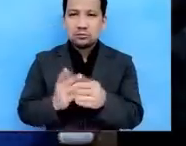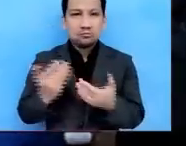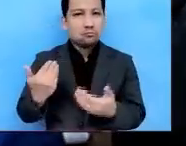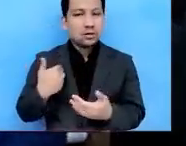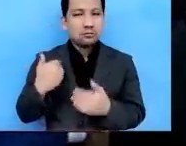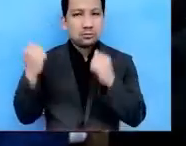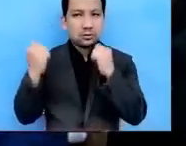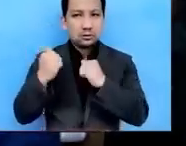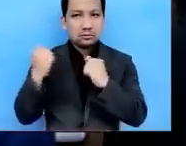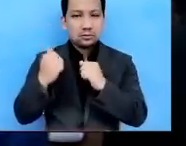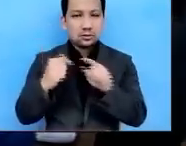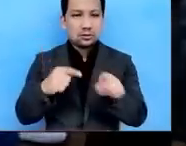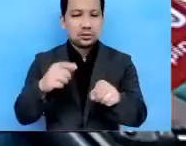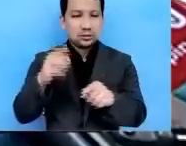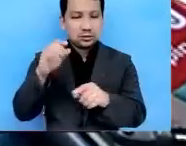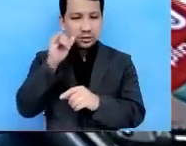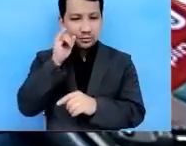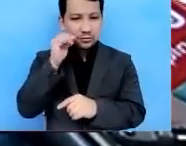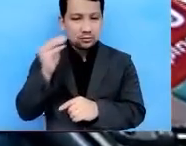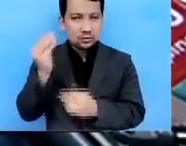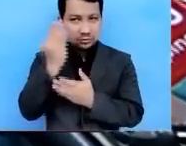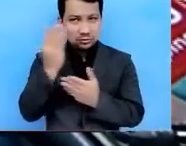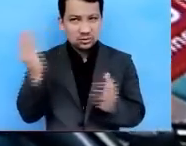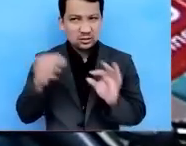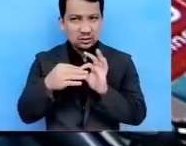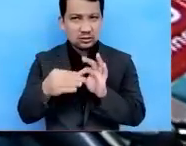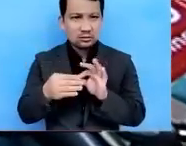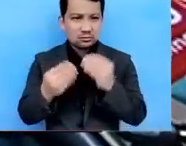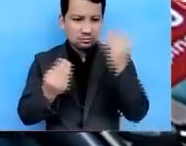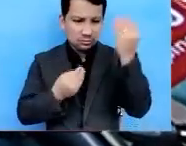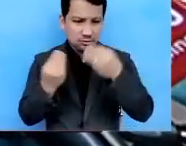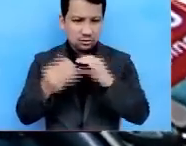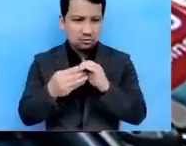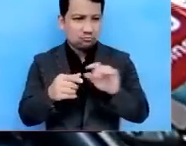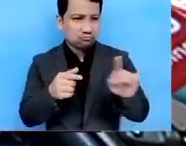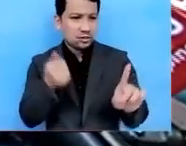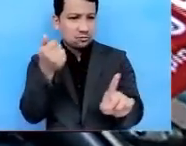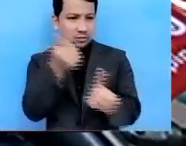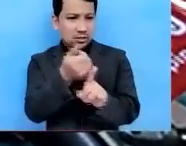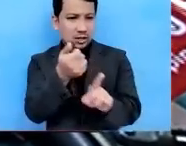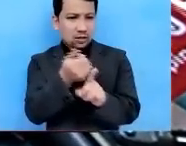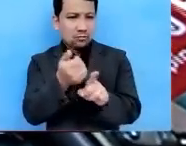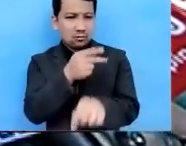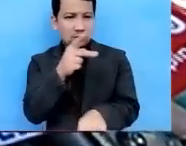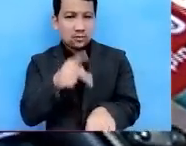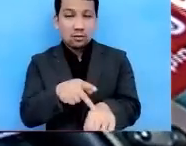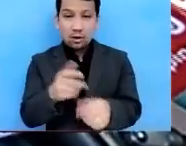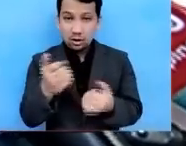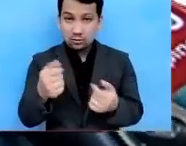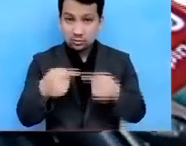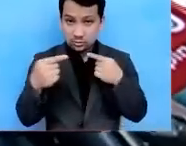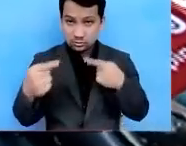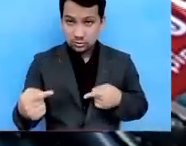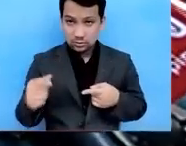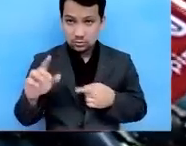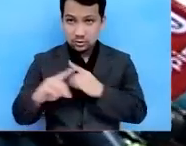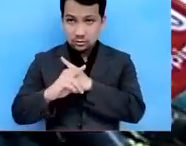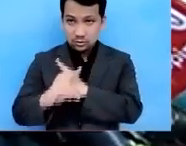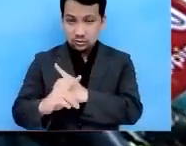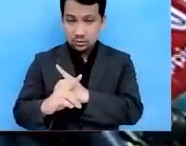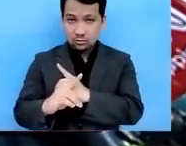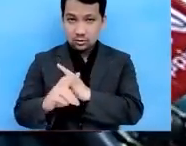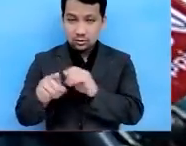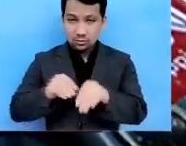kumbinsido si Senator Marcos. Malabo ang sagot nila. Kung atakihin ang Pilipinas, pagtatanggol ba tayo? At lulunsad